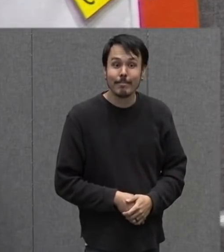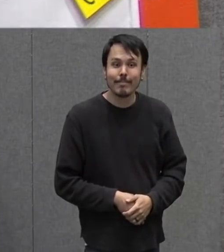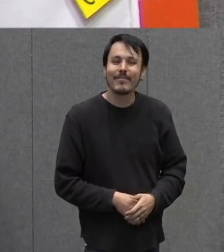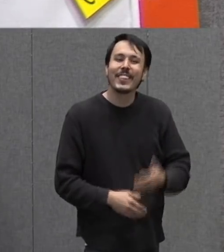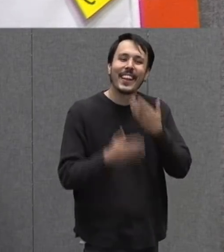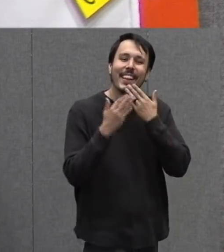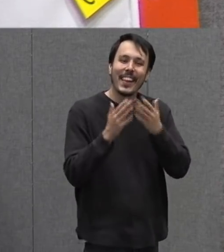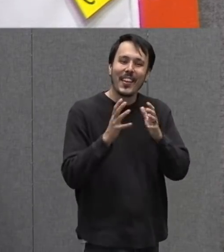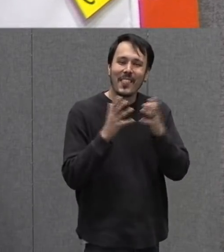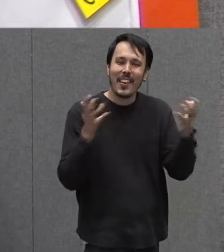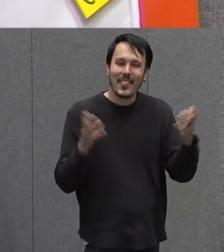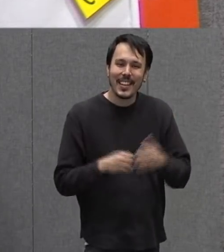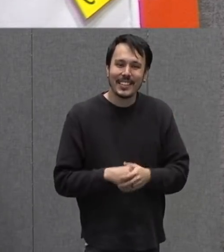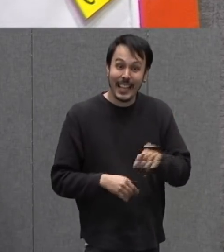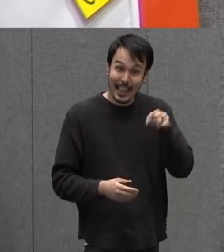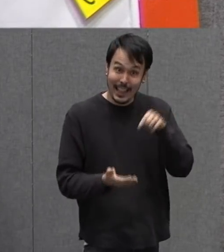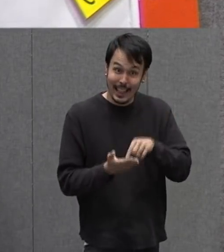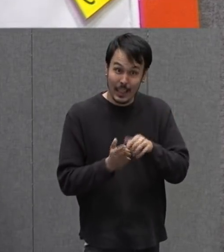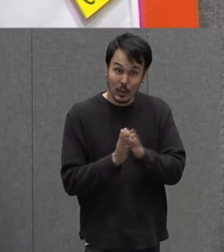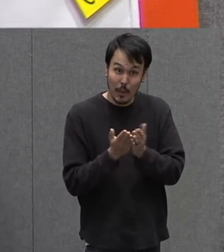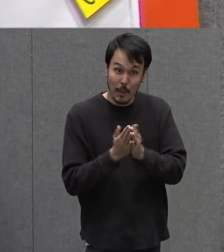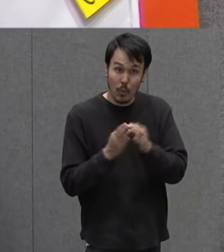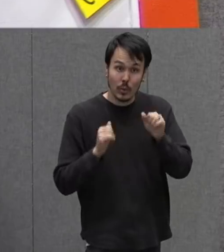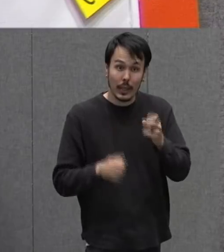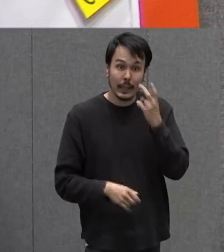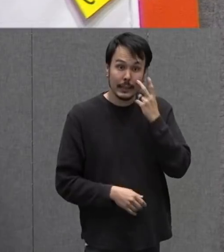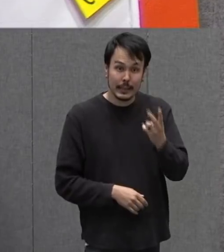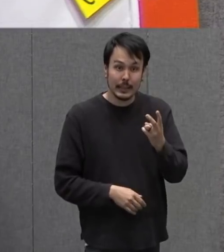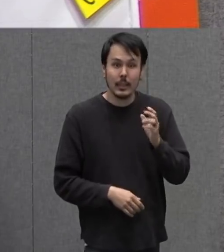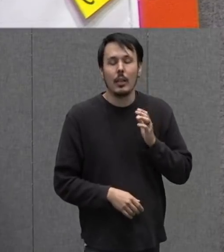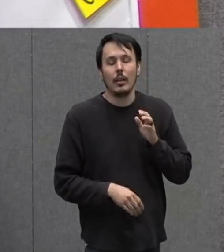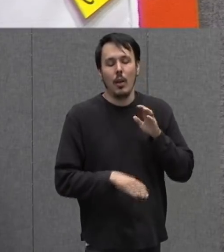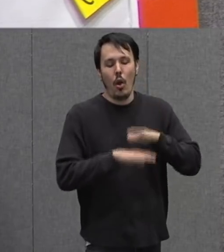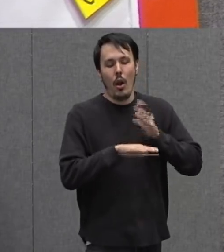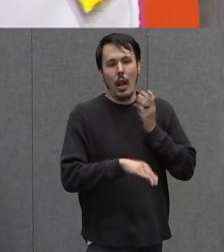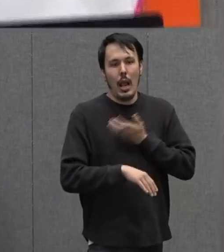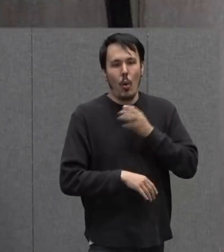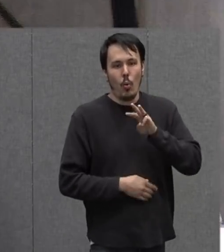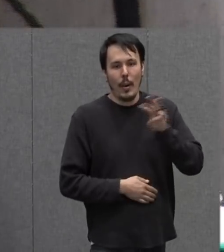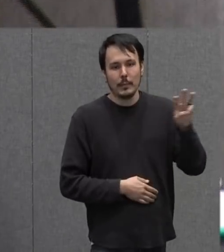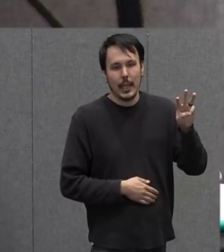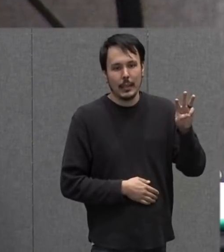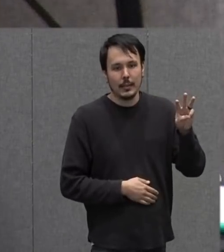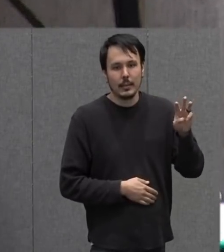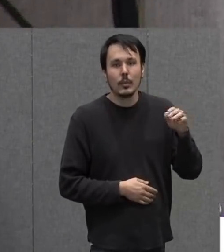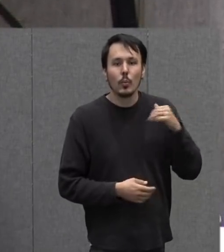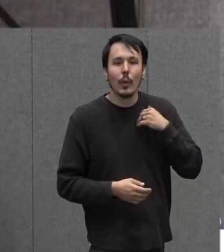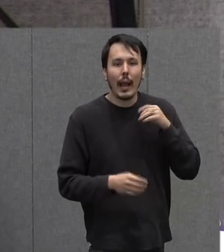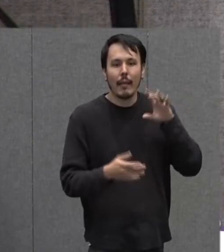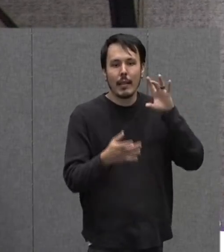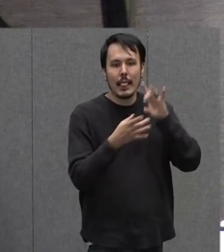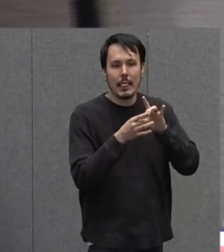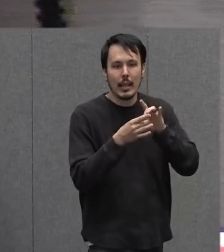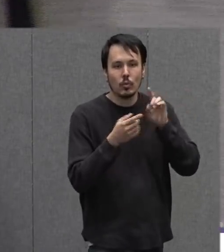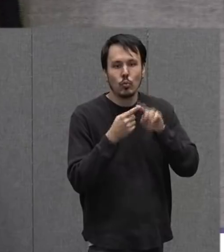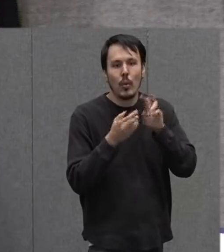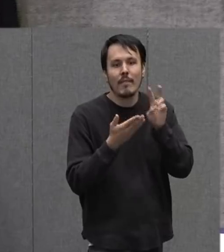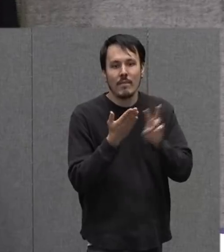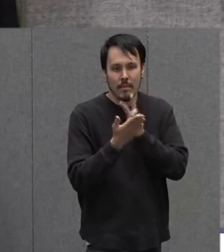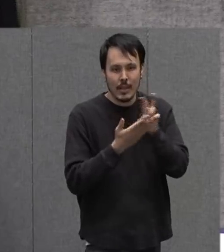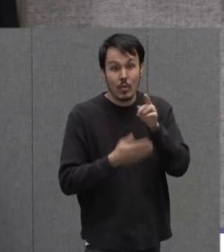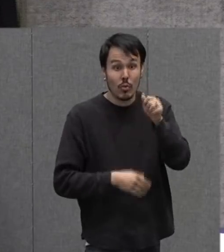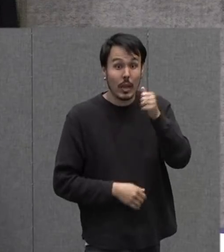Thank you very much. This book, you can see on our website. We have a link to a video of it that you can